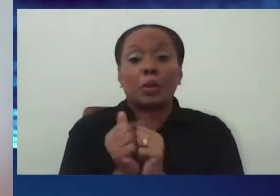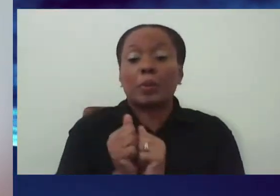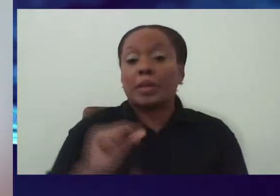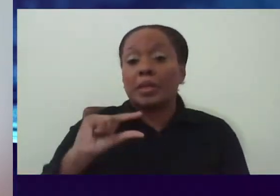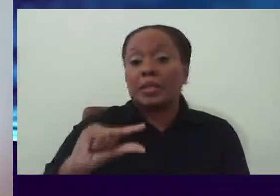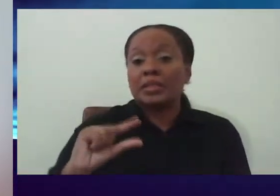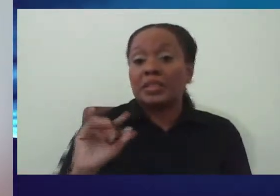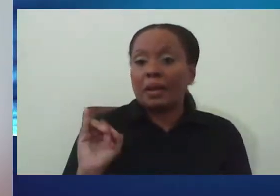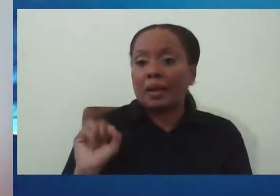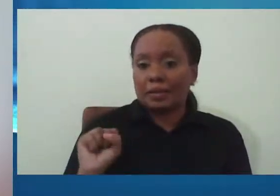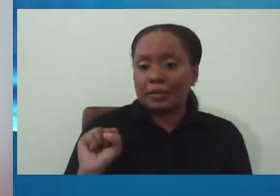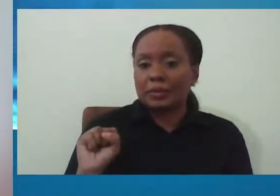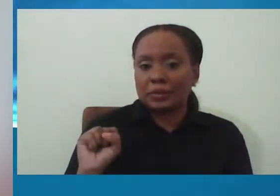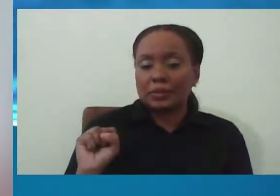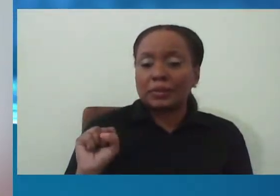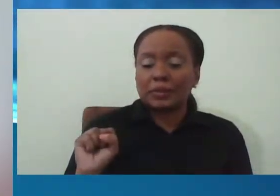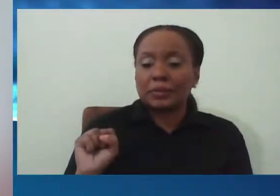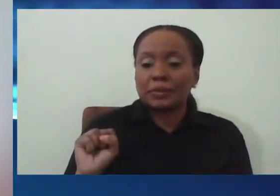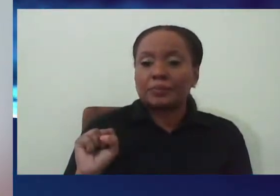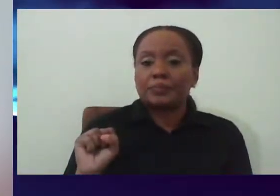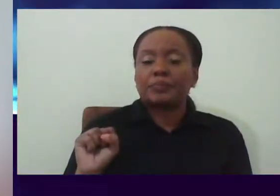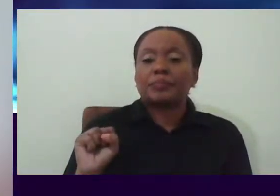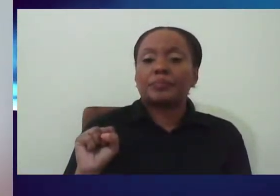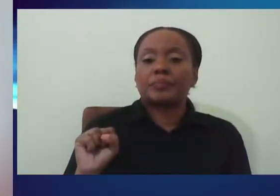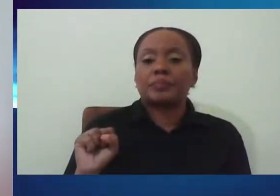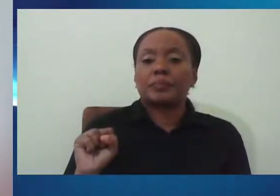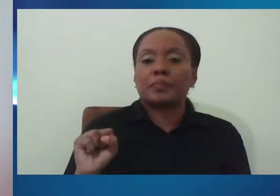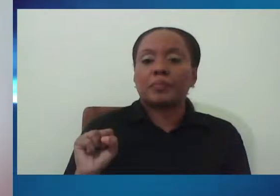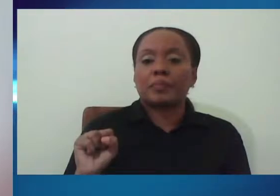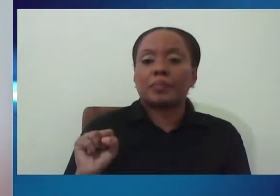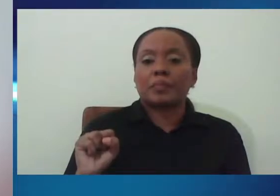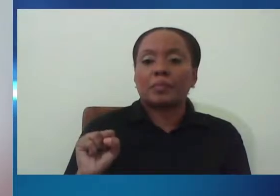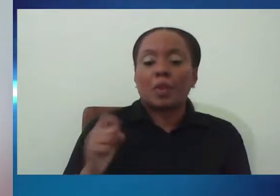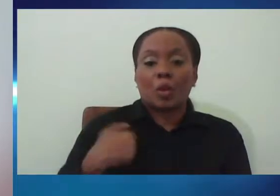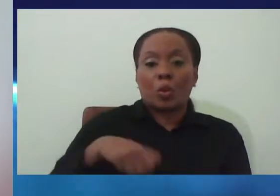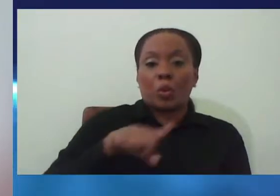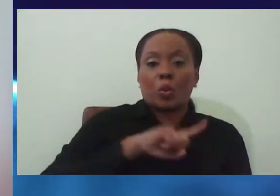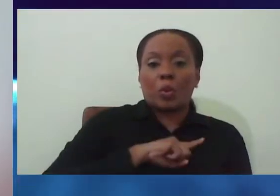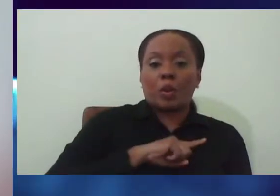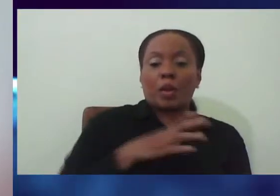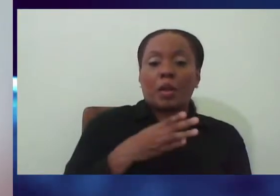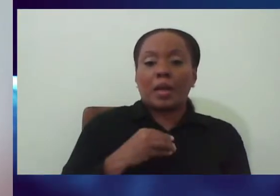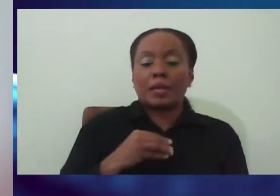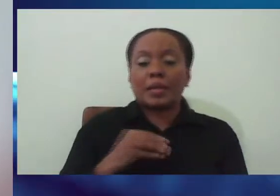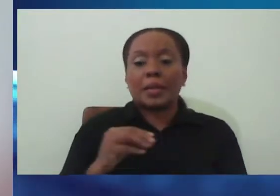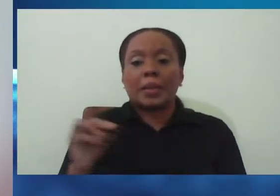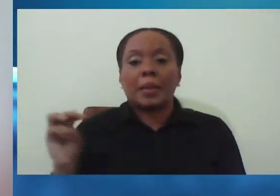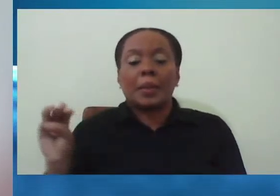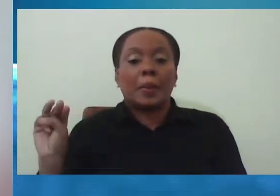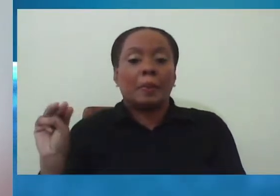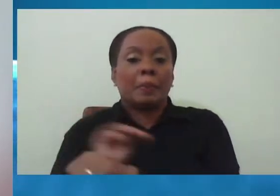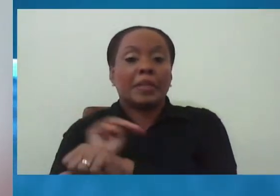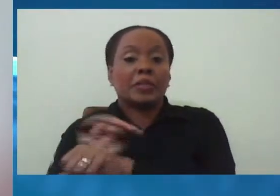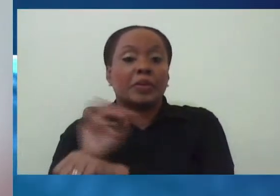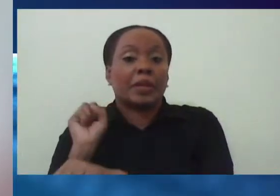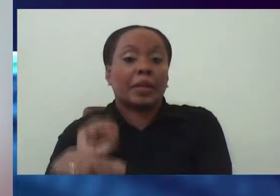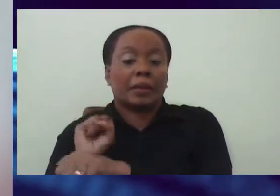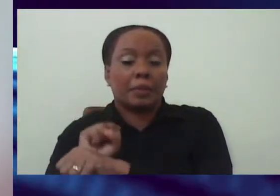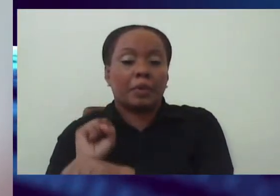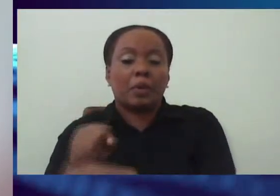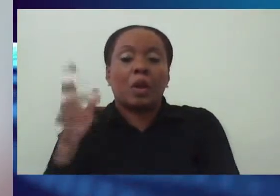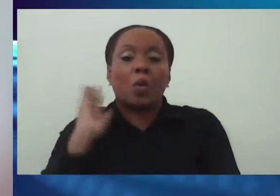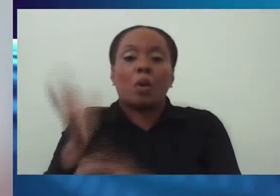we will, in conjunction with Ministry of Labour, be engaging with the